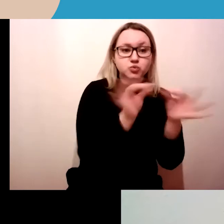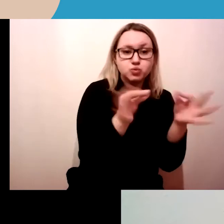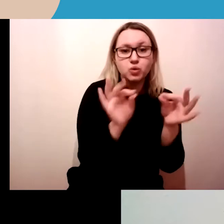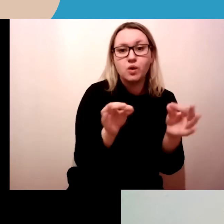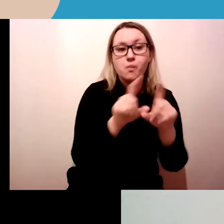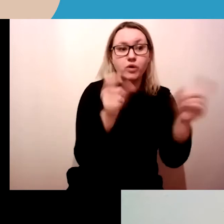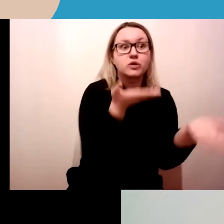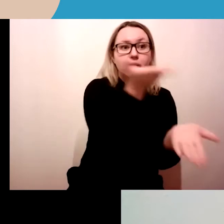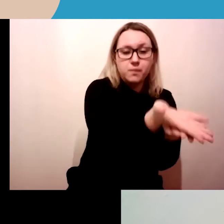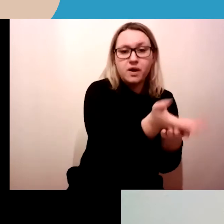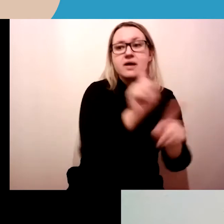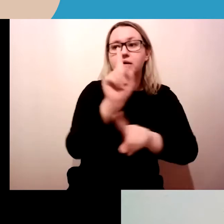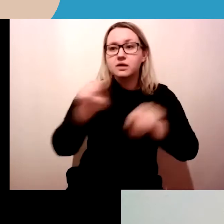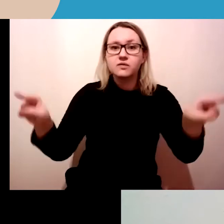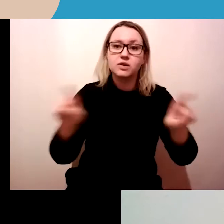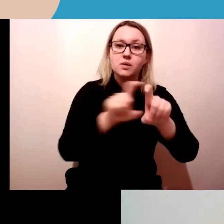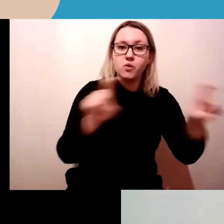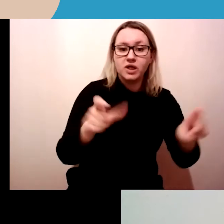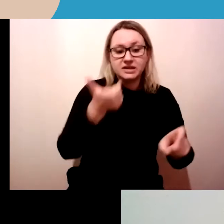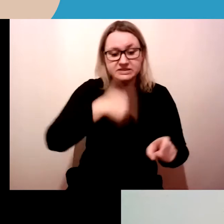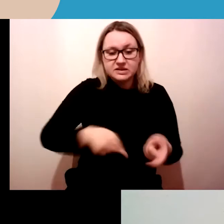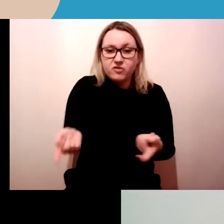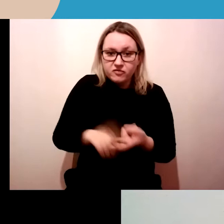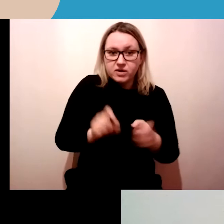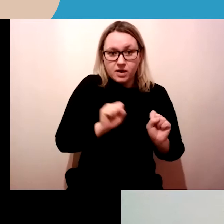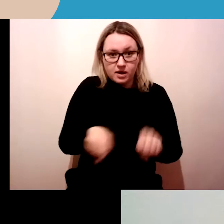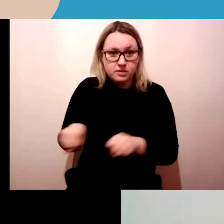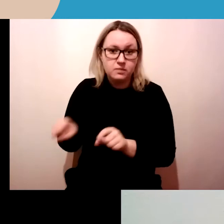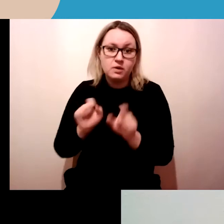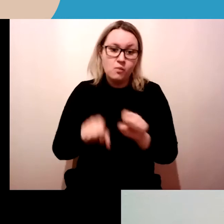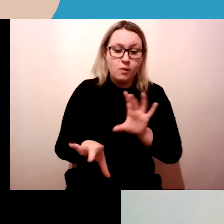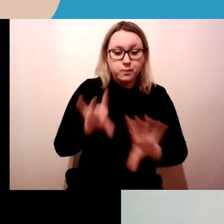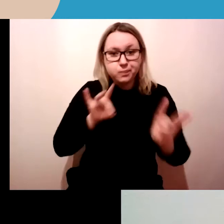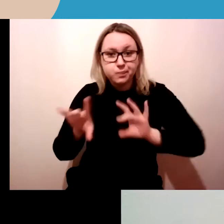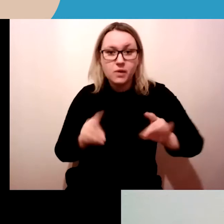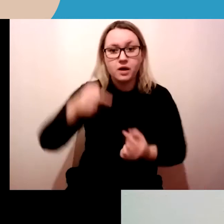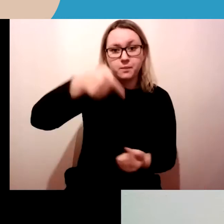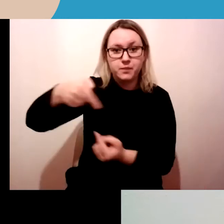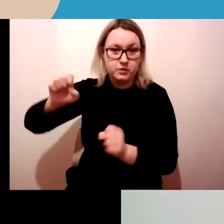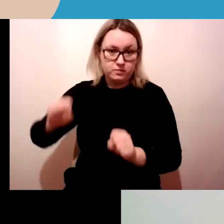but a set of measures that are suggested for school, and each school can